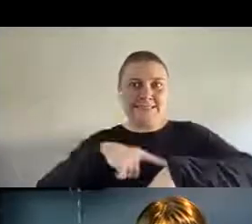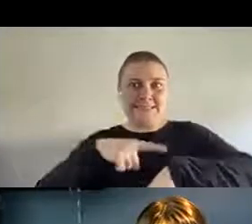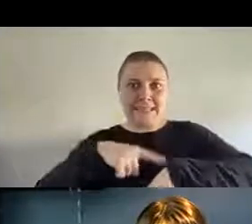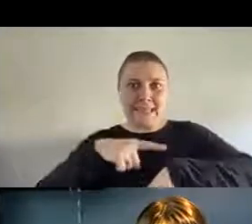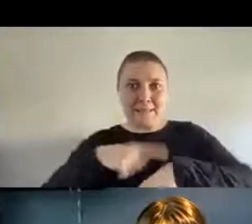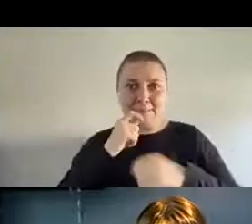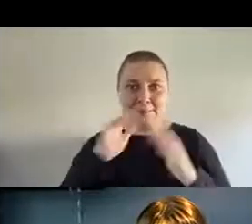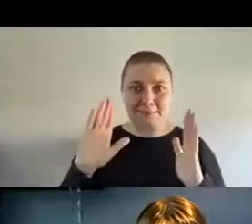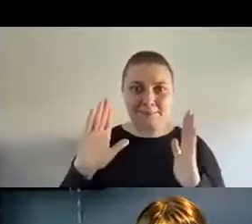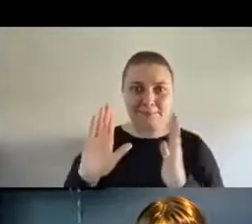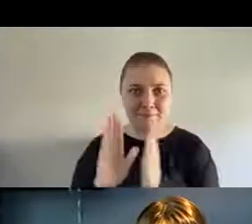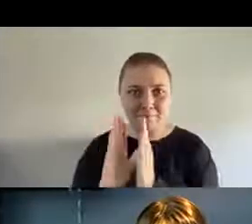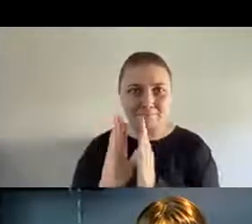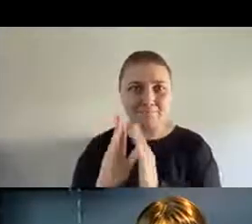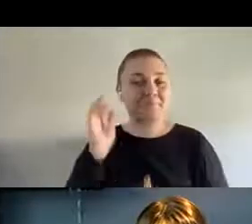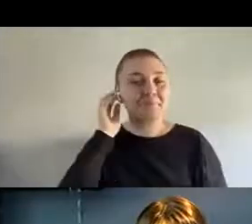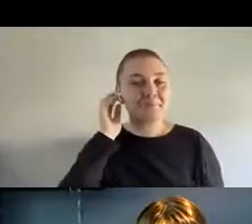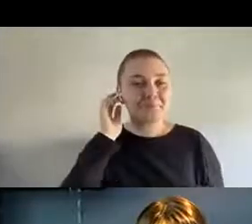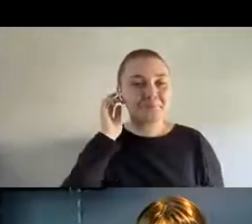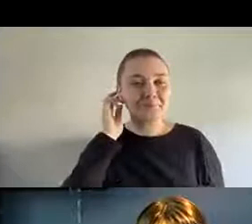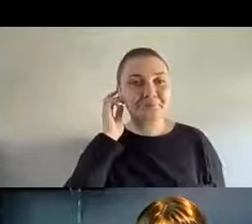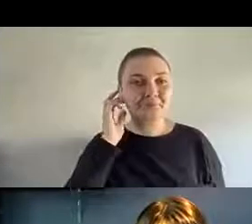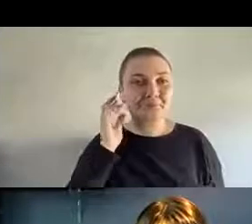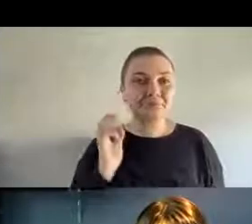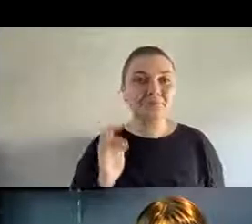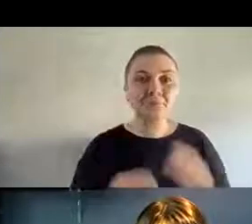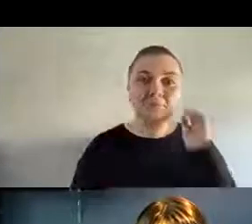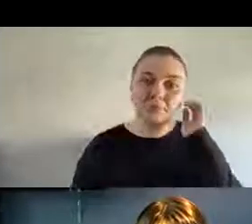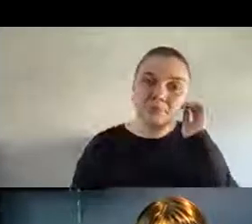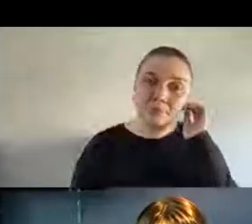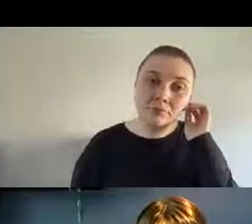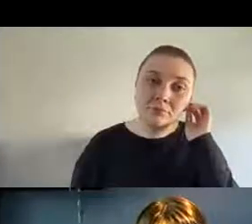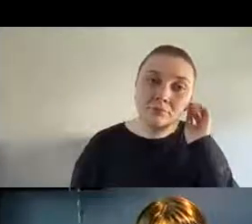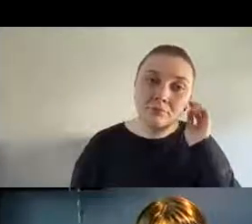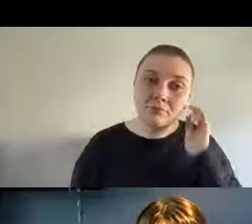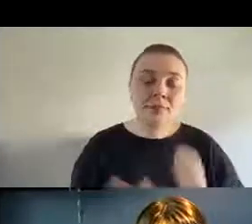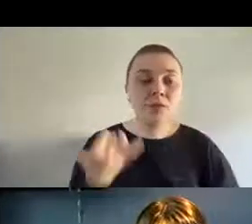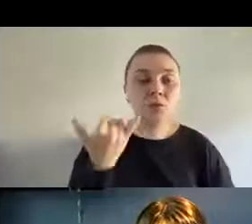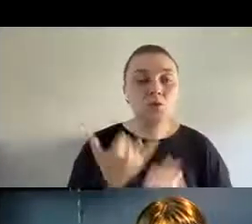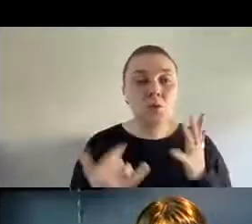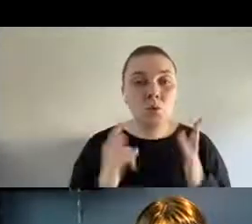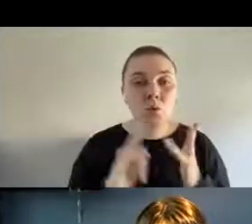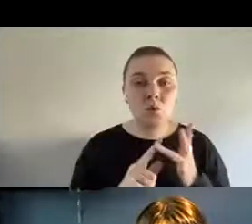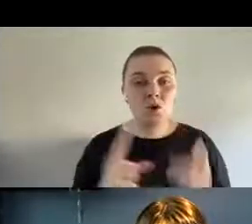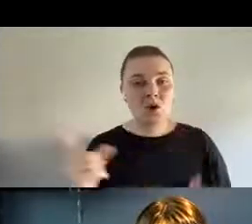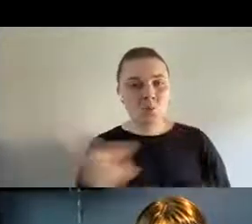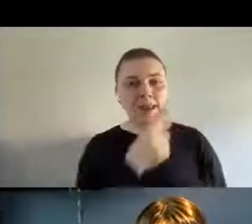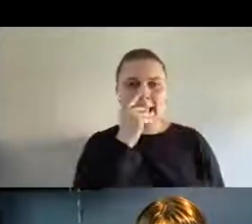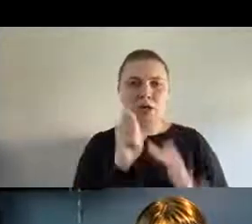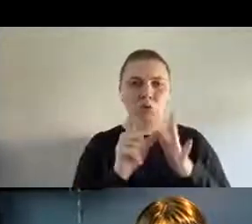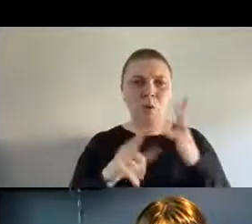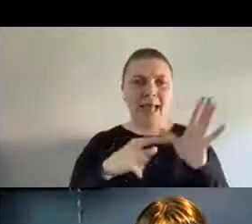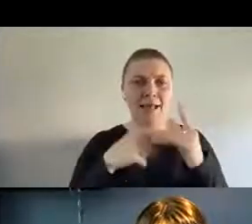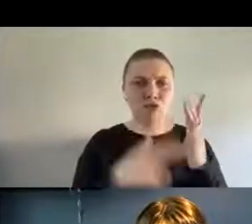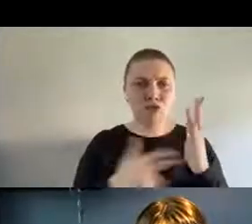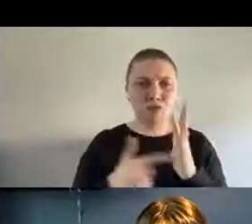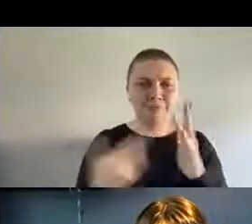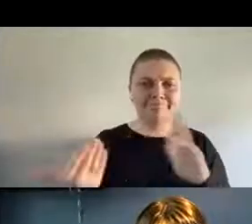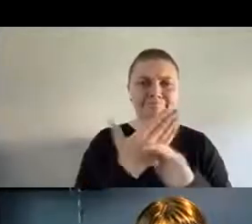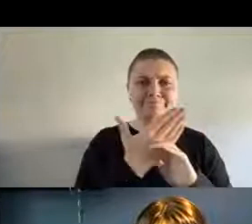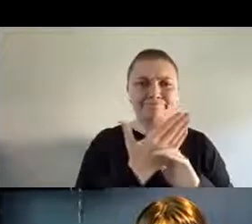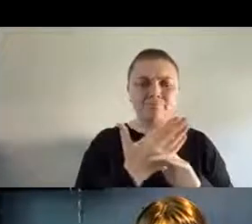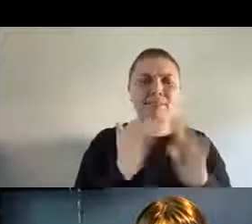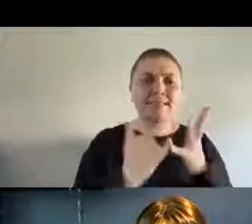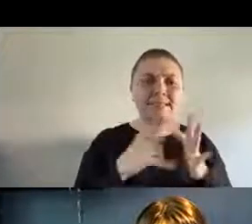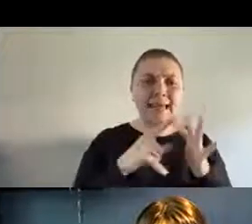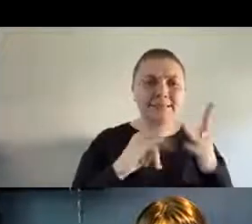a bit short on time. So we can all take action to disrupt sexist and male peer